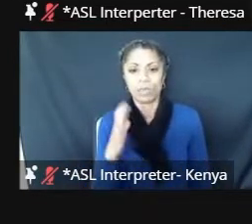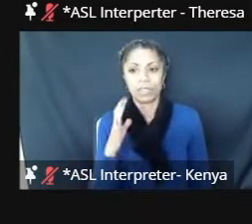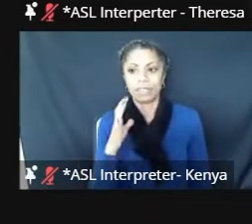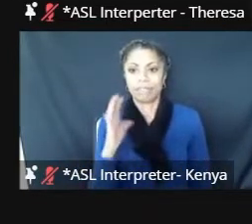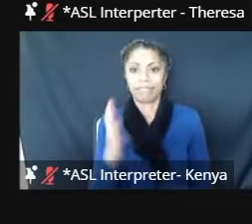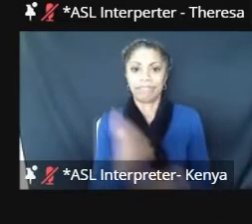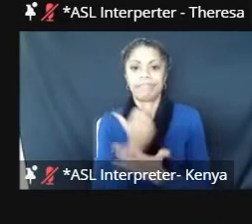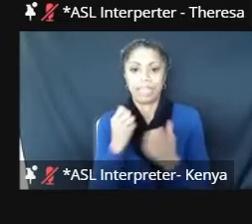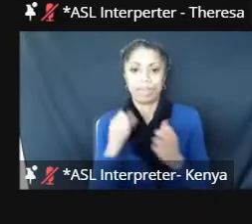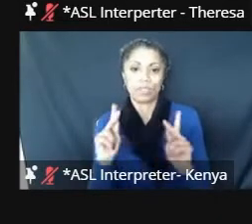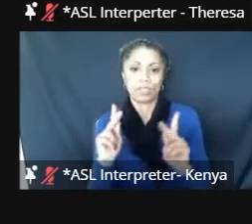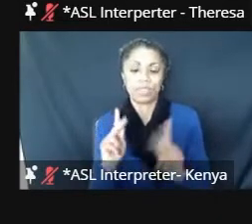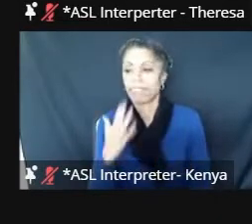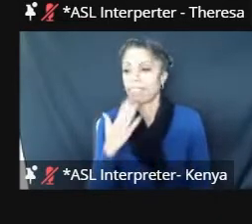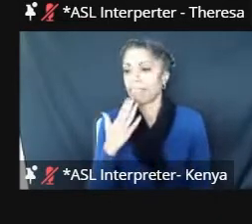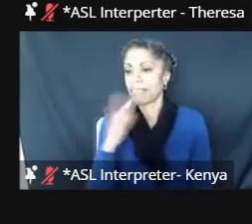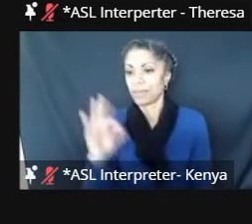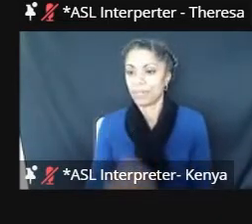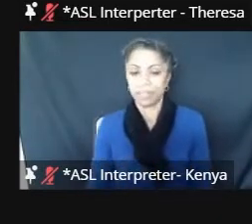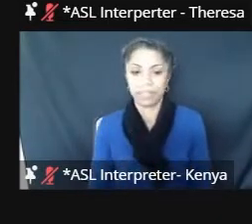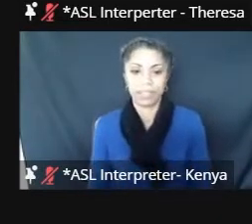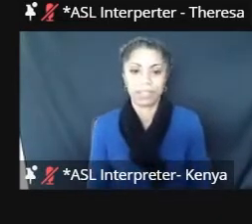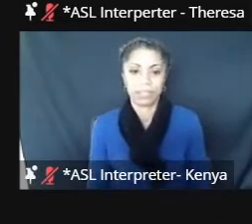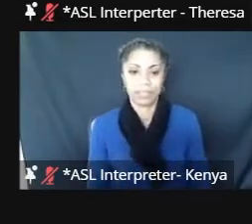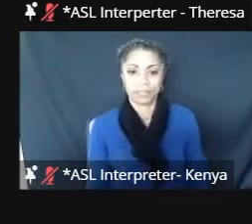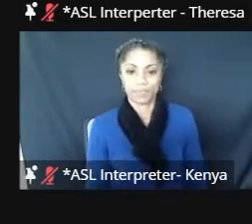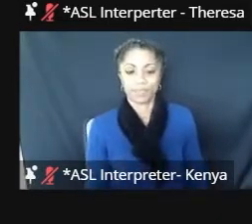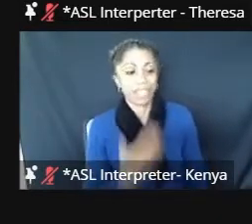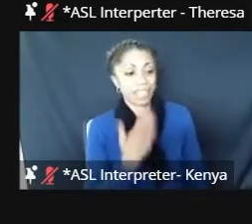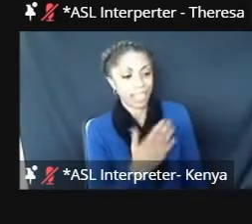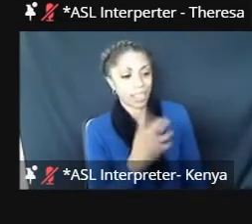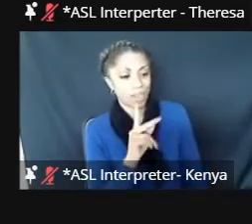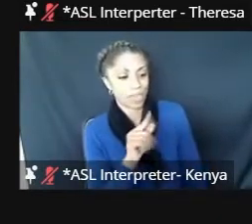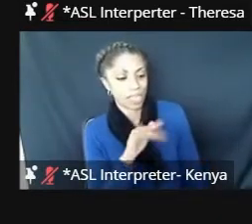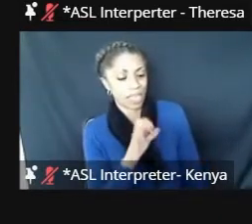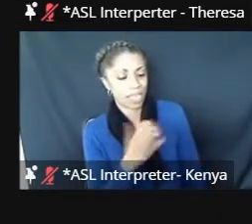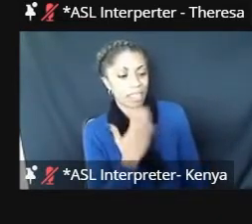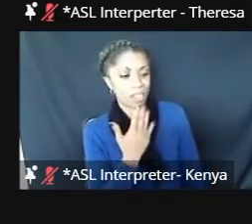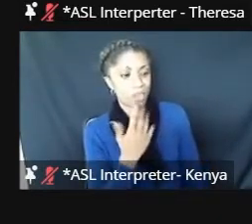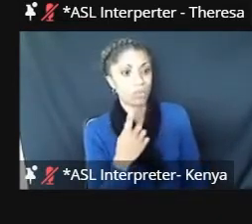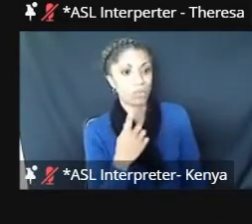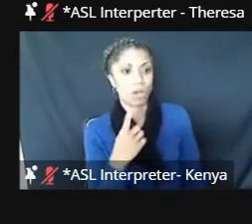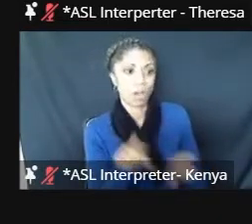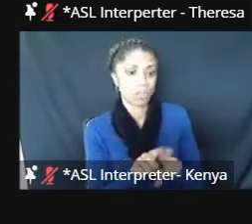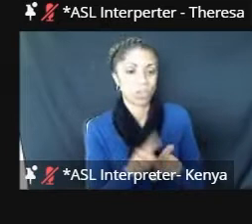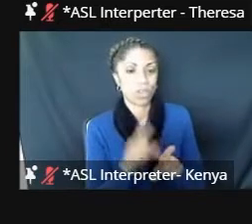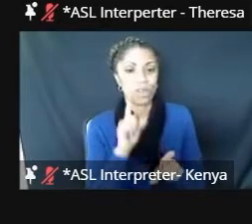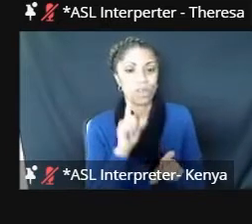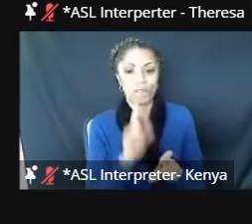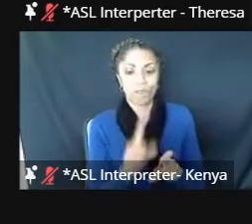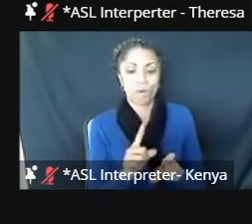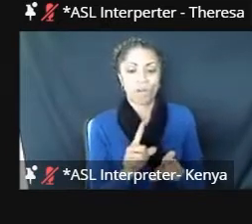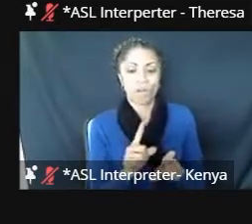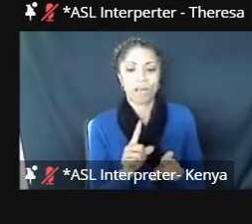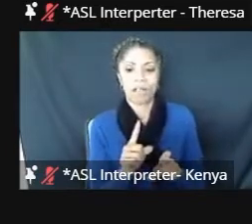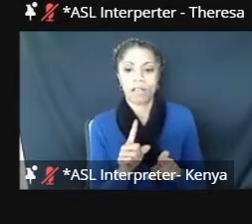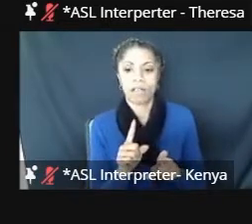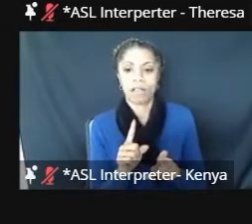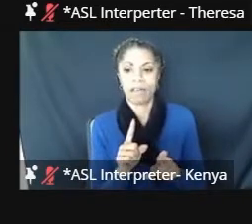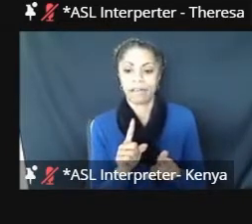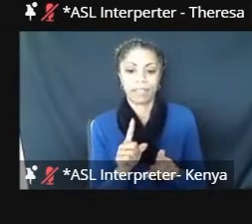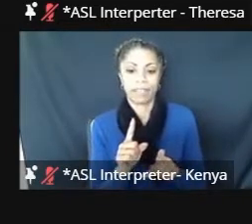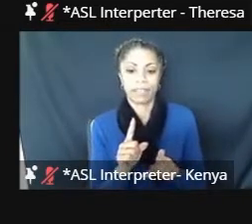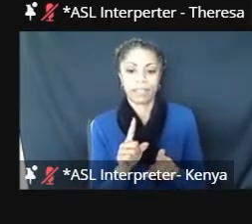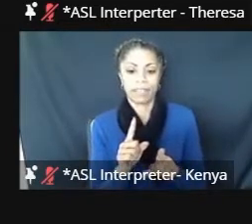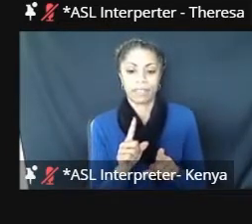Wow. Thank you, Donnie. Yeah, thank you so much, Katie. And thank you, first of all, for living into our community agreement of